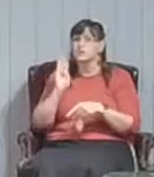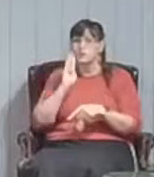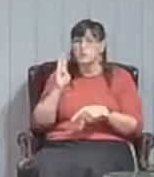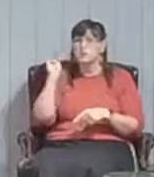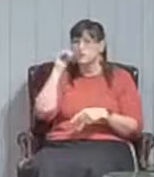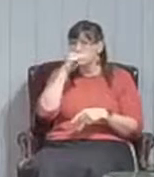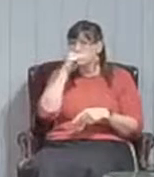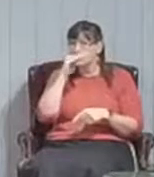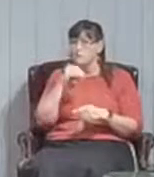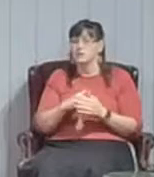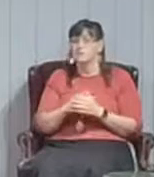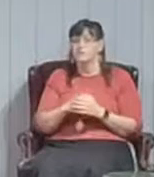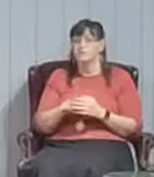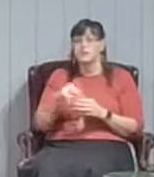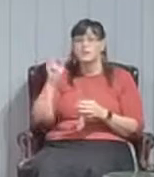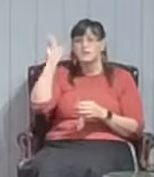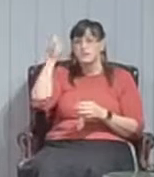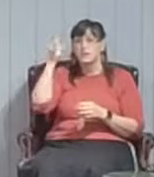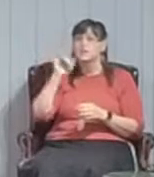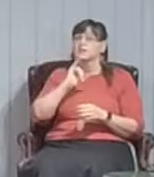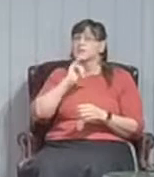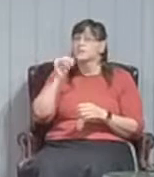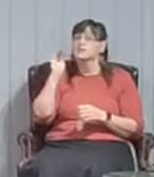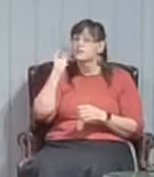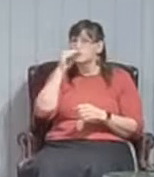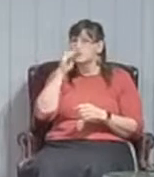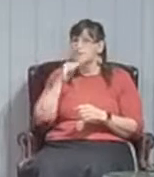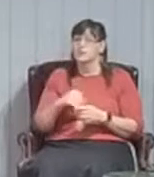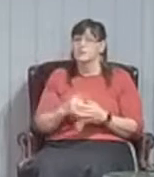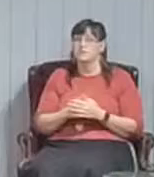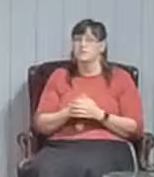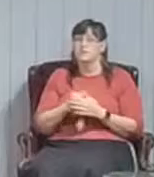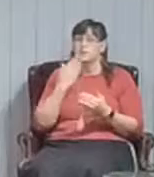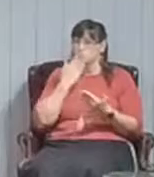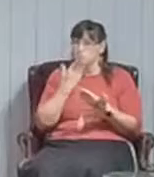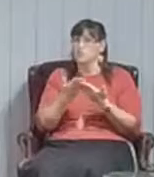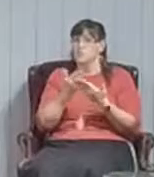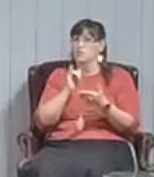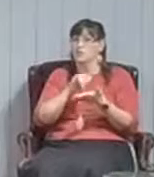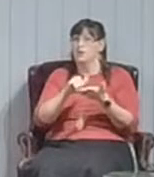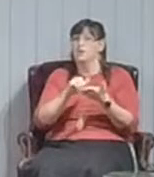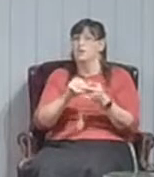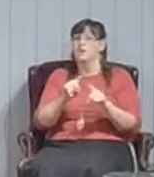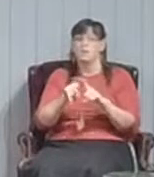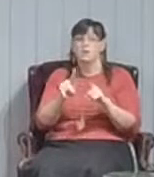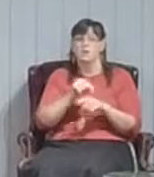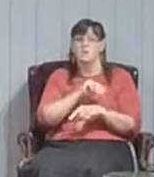deceived. He is deceptive. He is a good liar, but you don't have to be